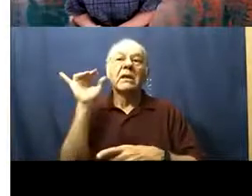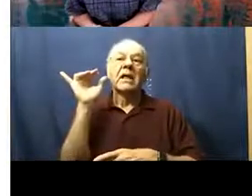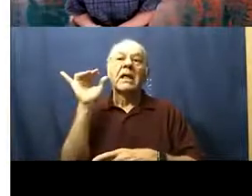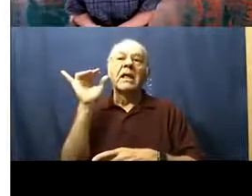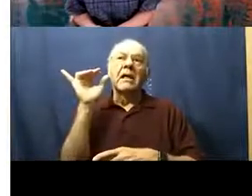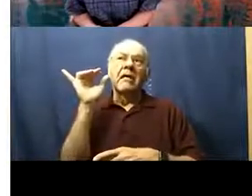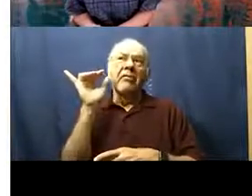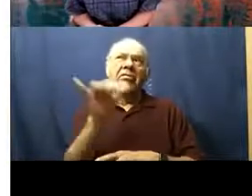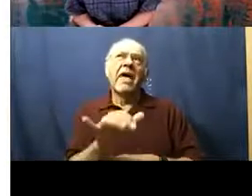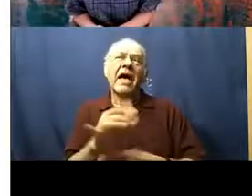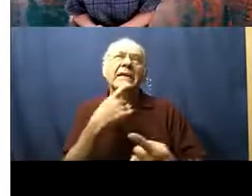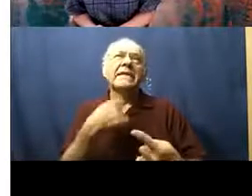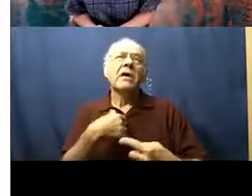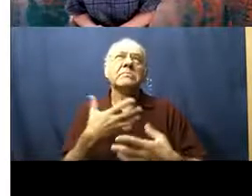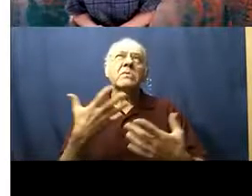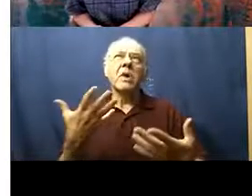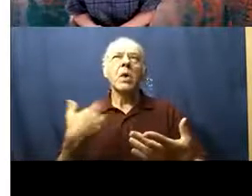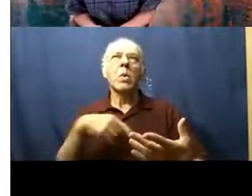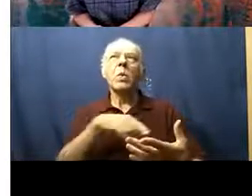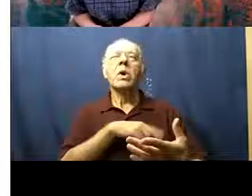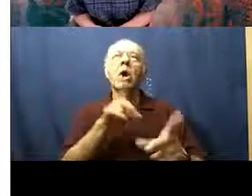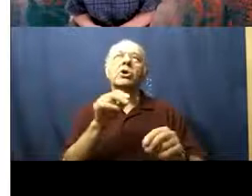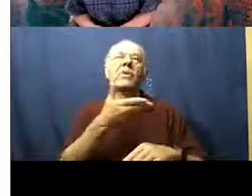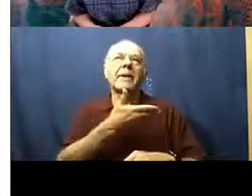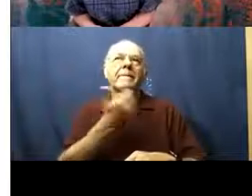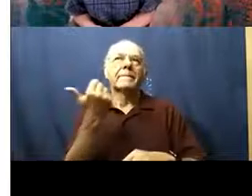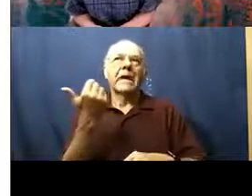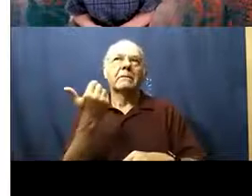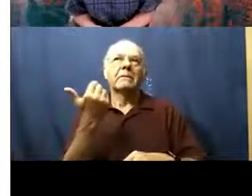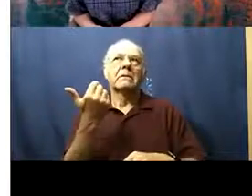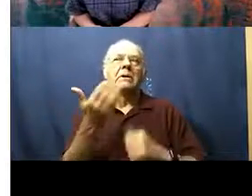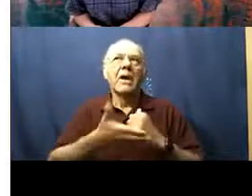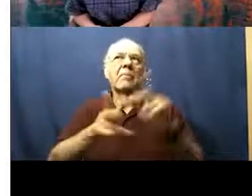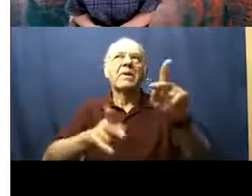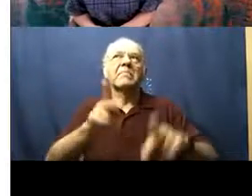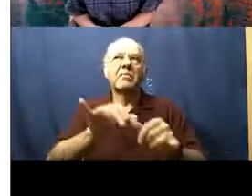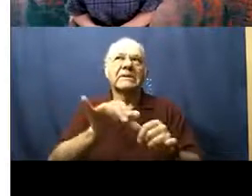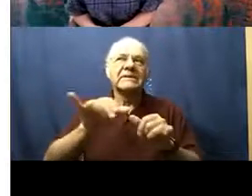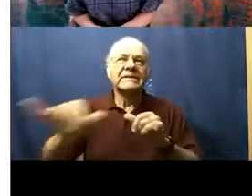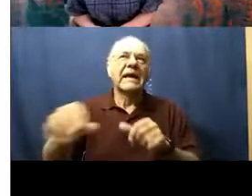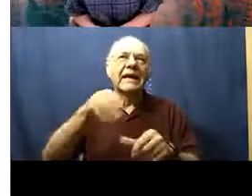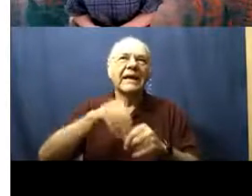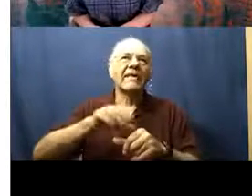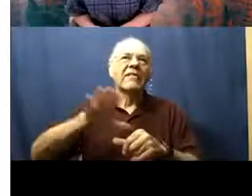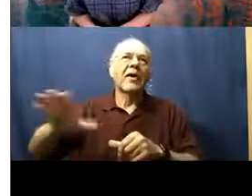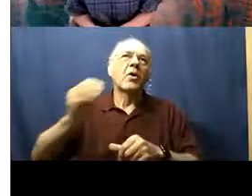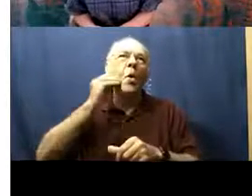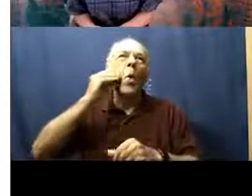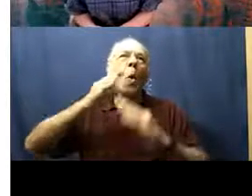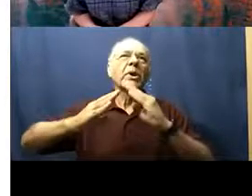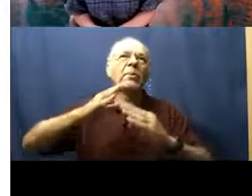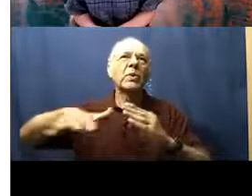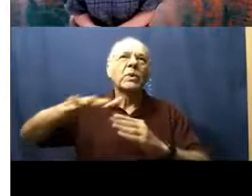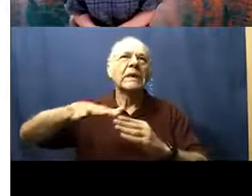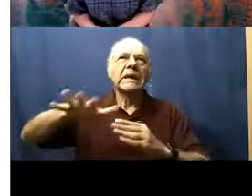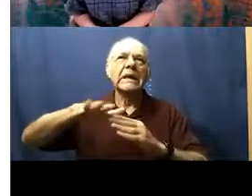that says to me is that we are doing better at helping people remain in the community. And it's just